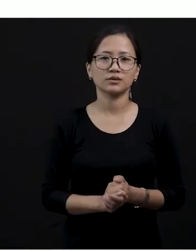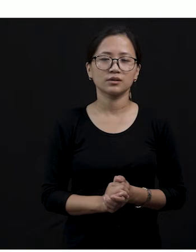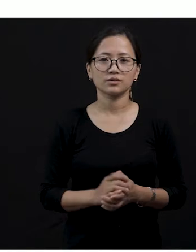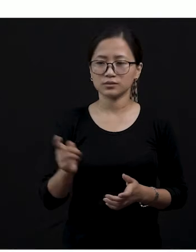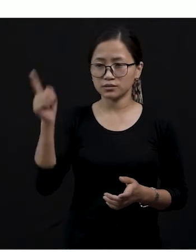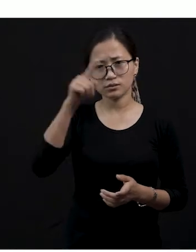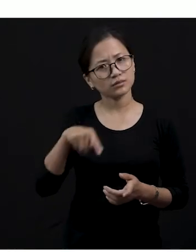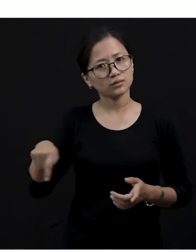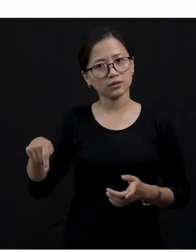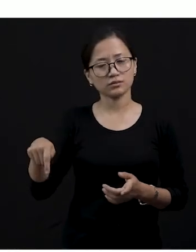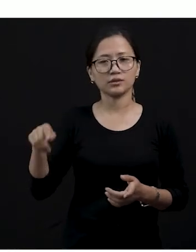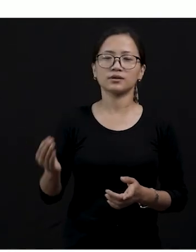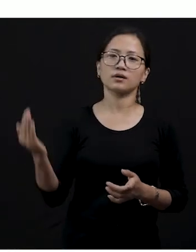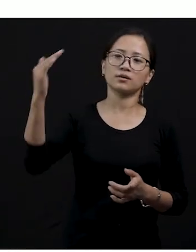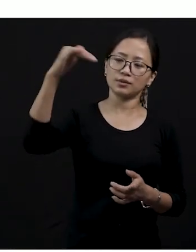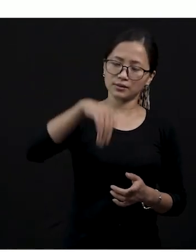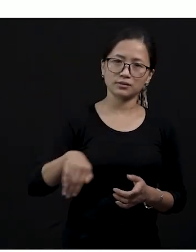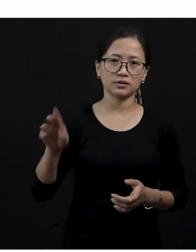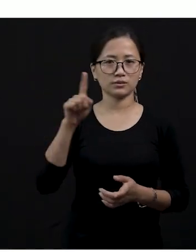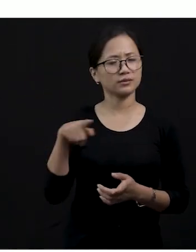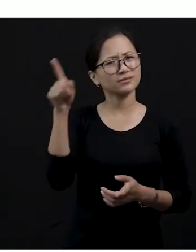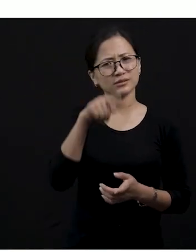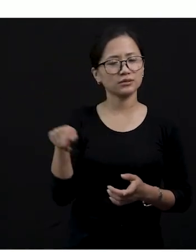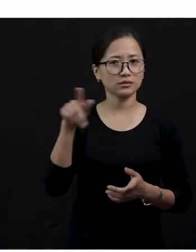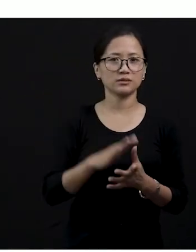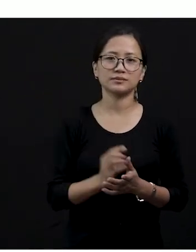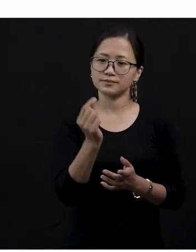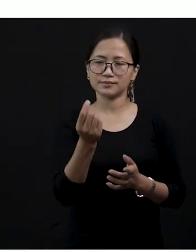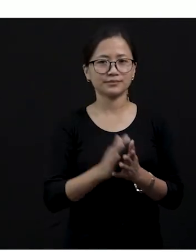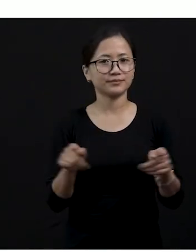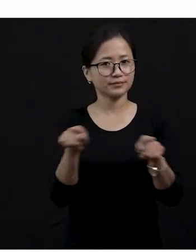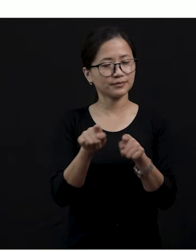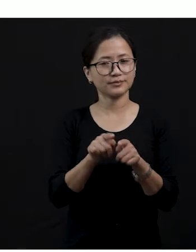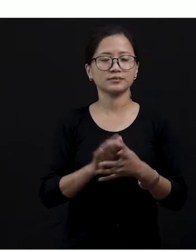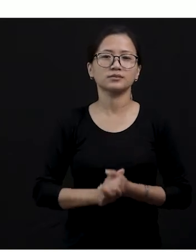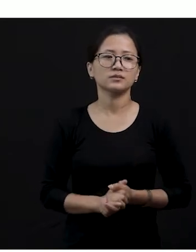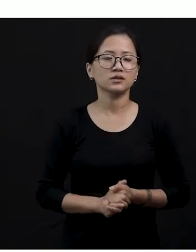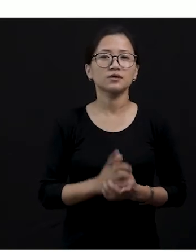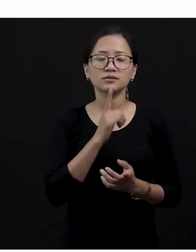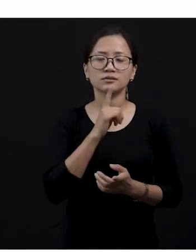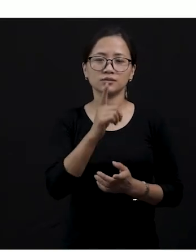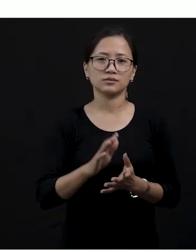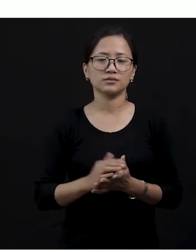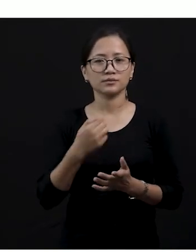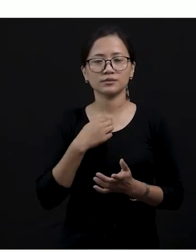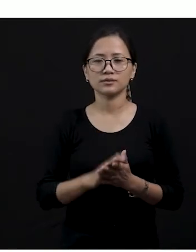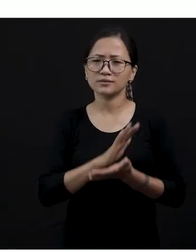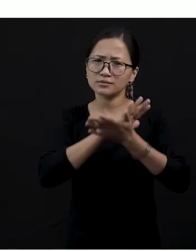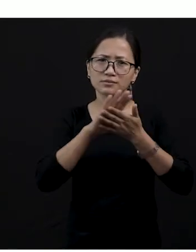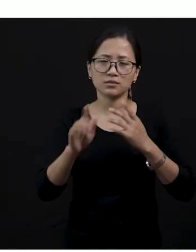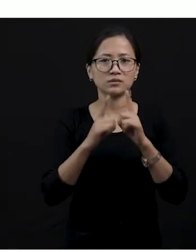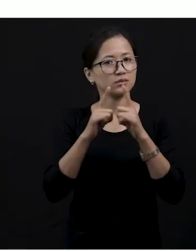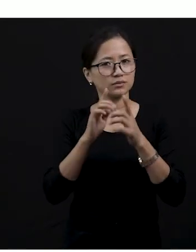Anders goes up, goes down. Let us see. You tell me, okay? Students, now you tell me. Since I've explained so clearly, now